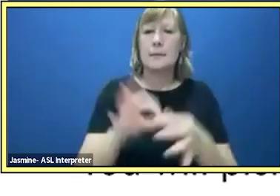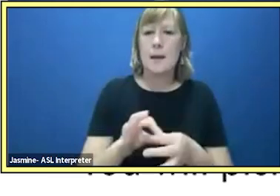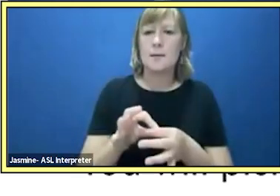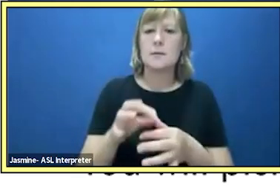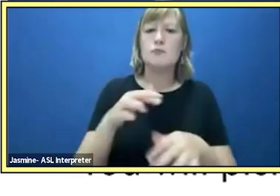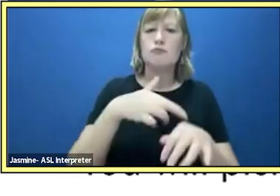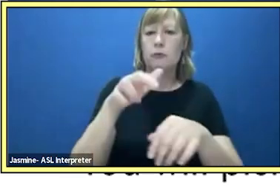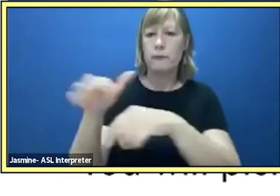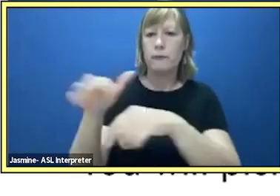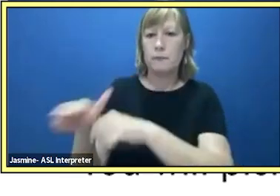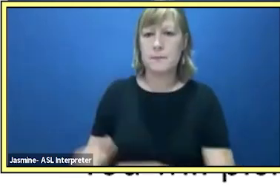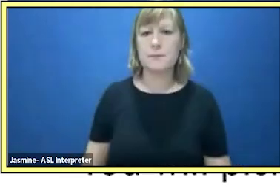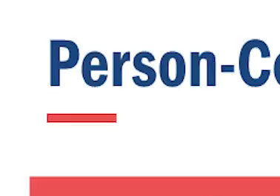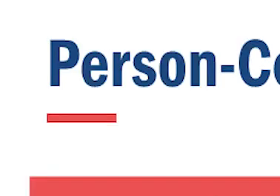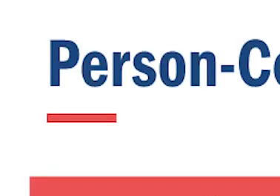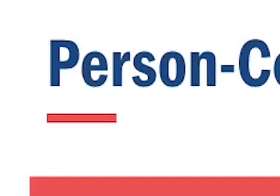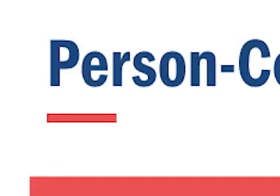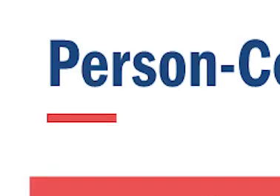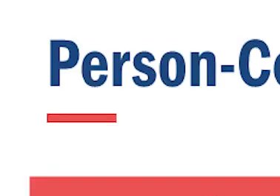You can go to the next slide.